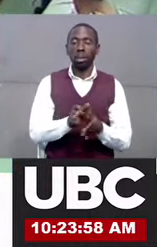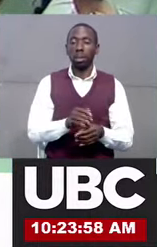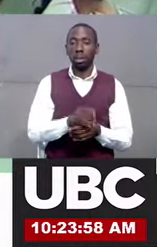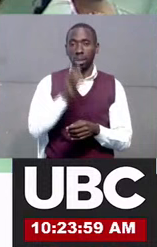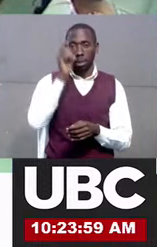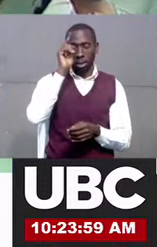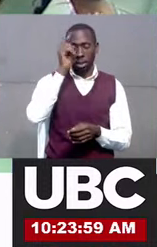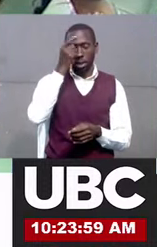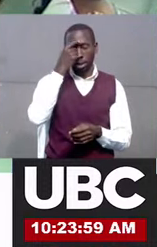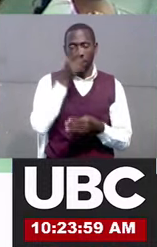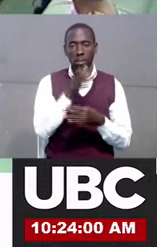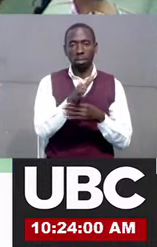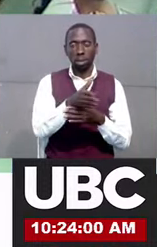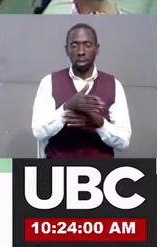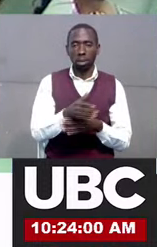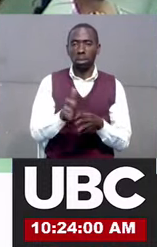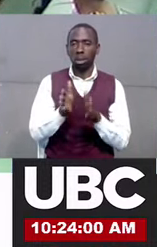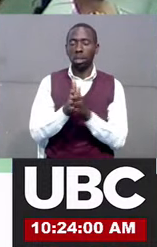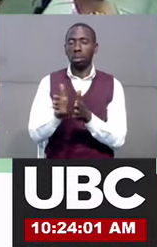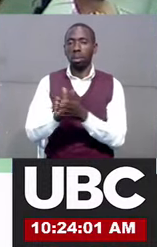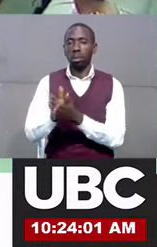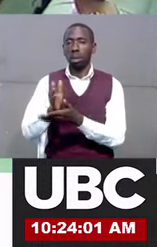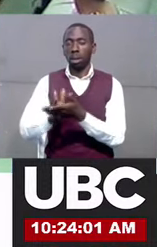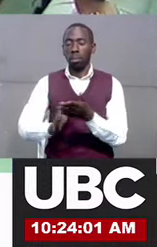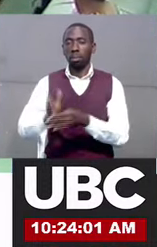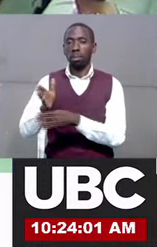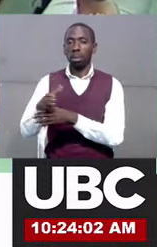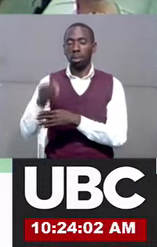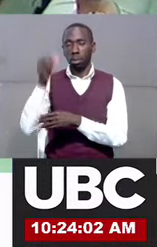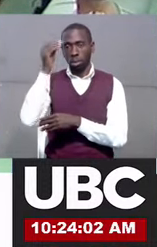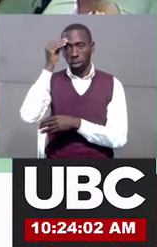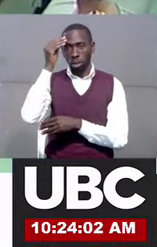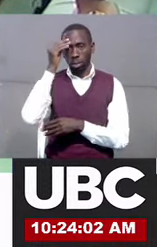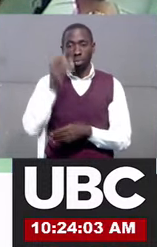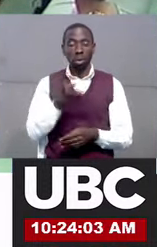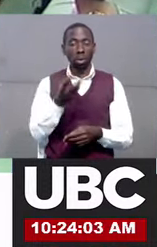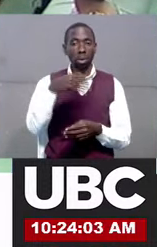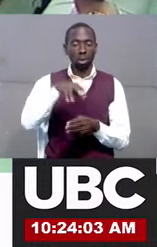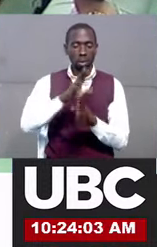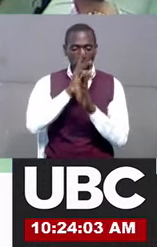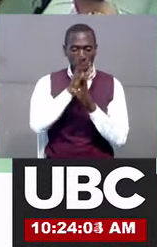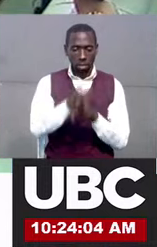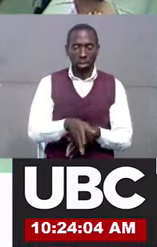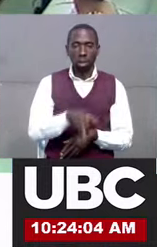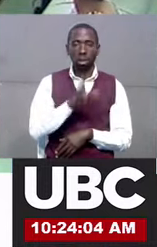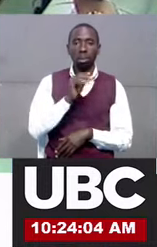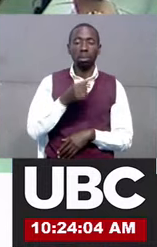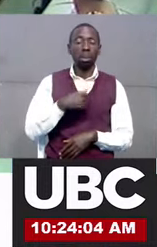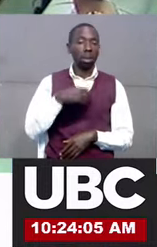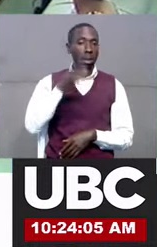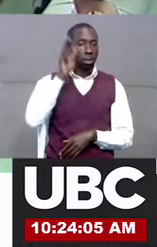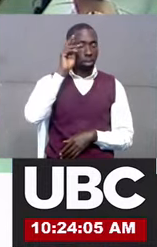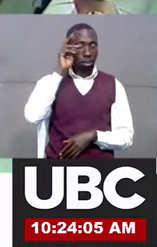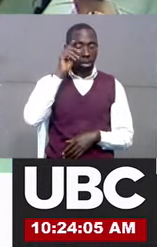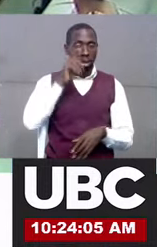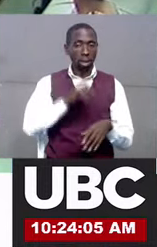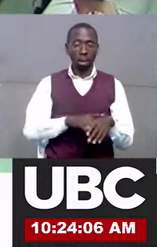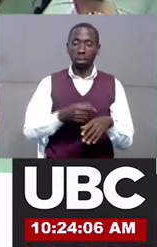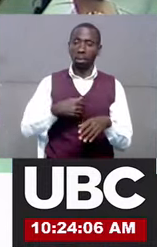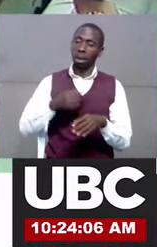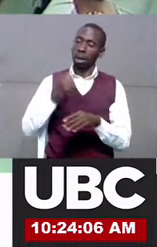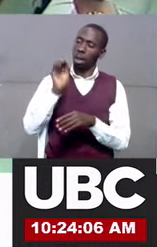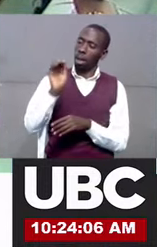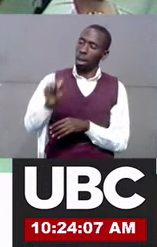on behalf of the Minister for Education. Right honourable speaker, I remember one time when we asked about the presence of the Minister